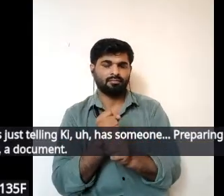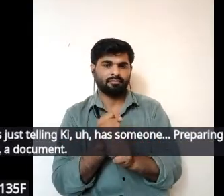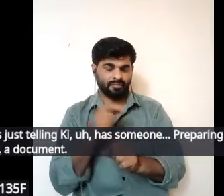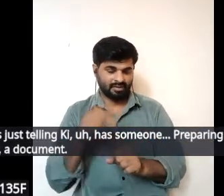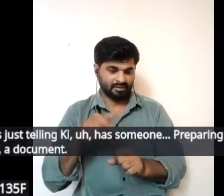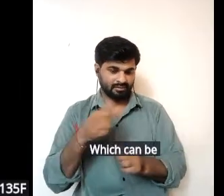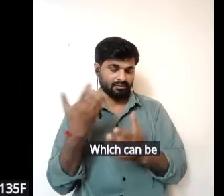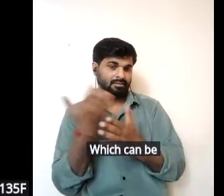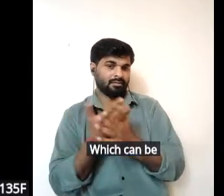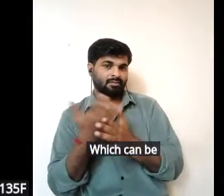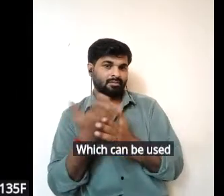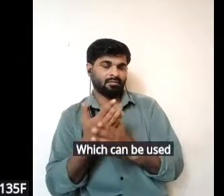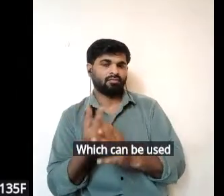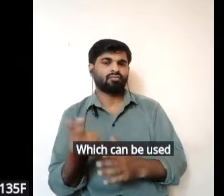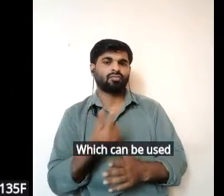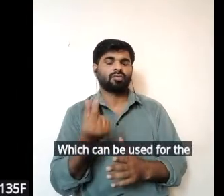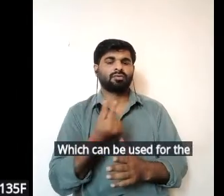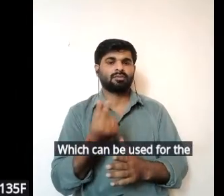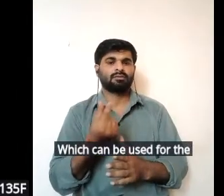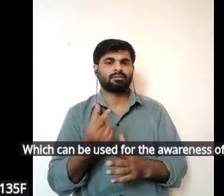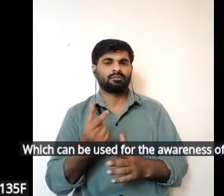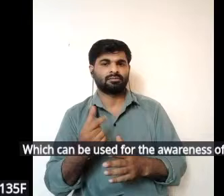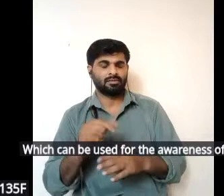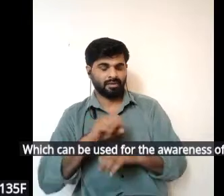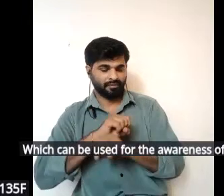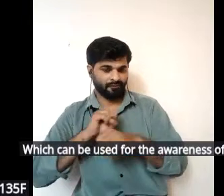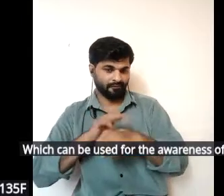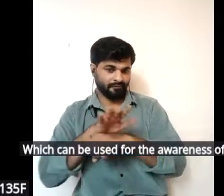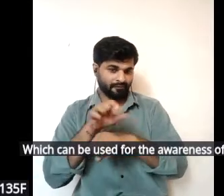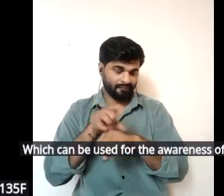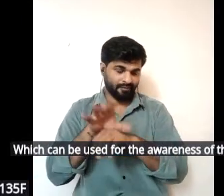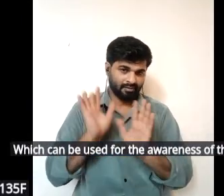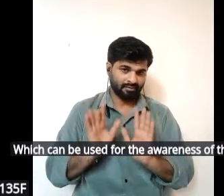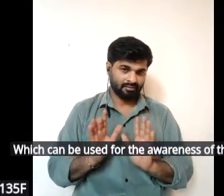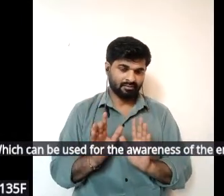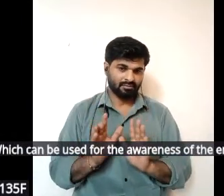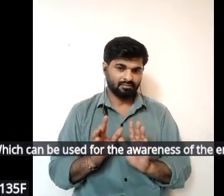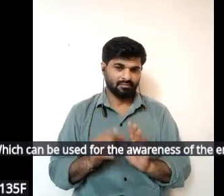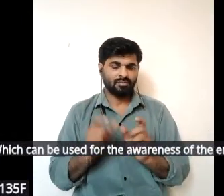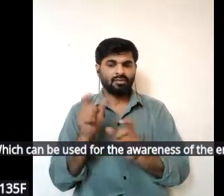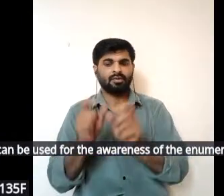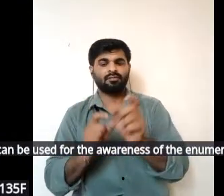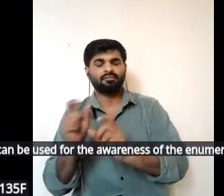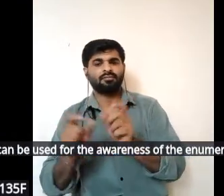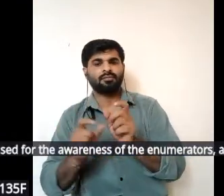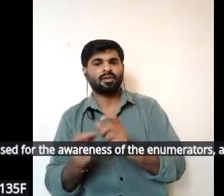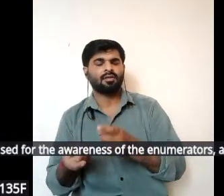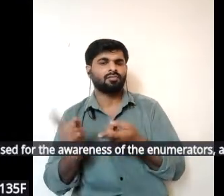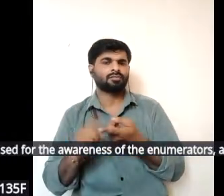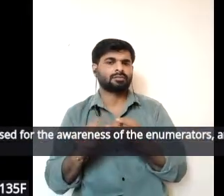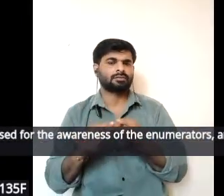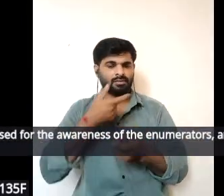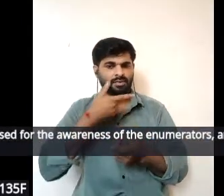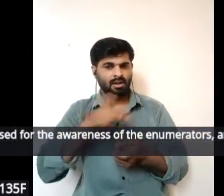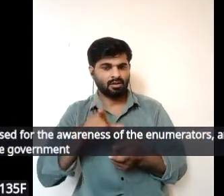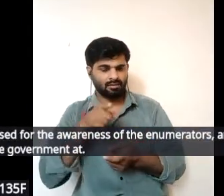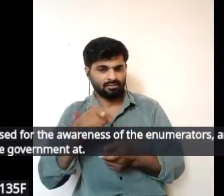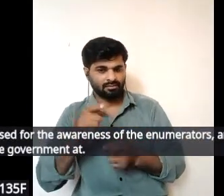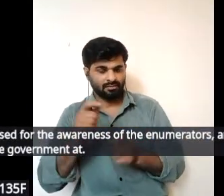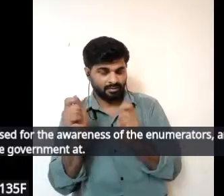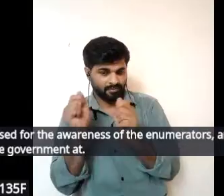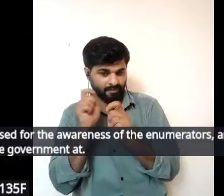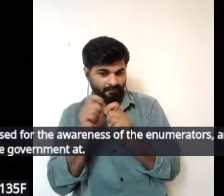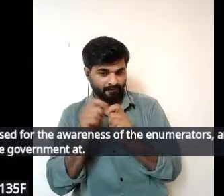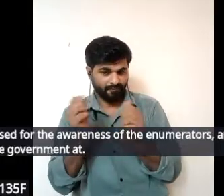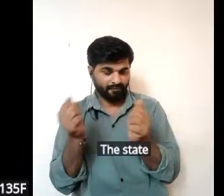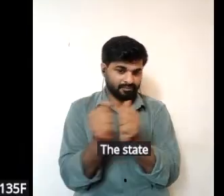can be used for the awareness of the enumerators, and if we are allowed to work with the government at the state